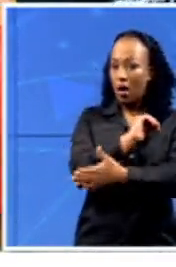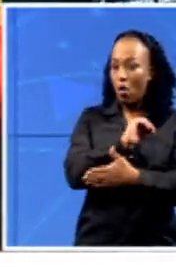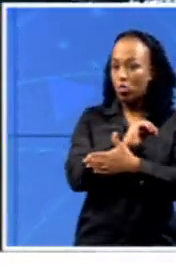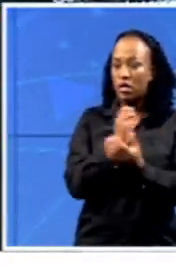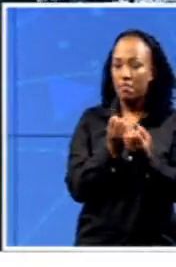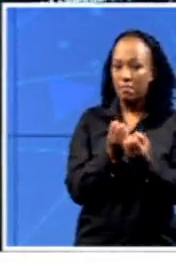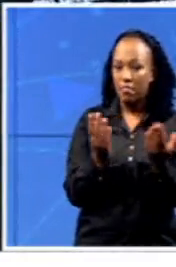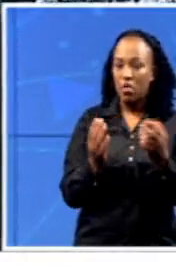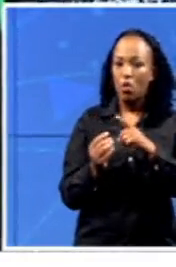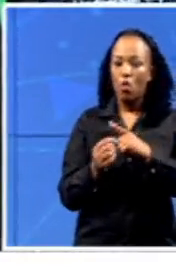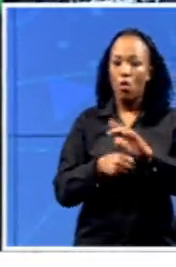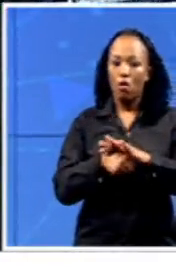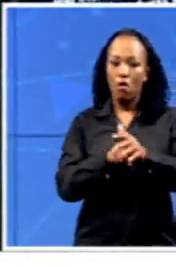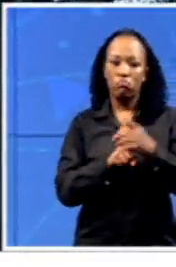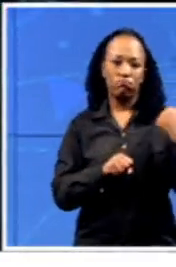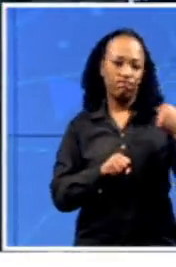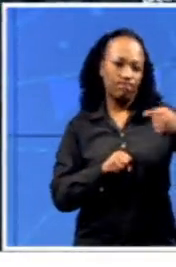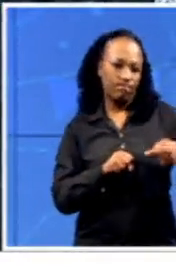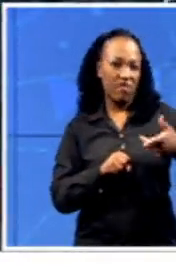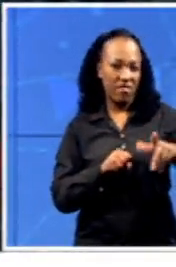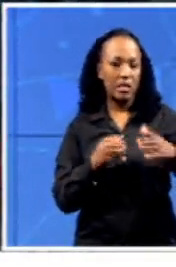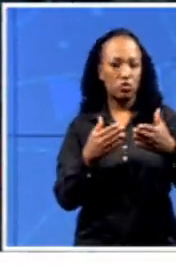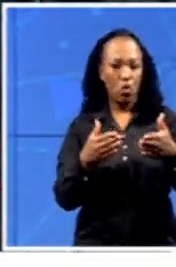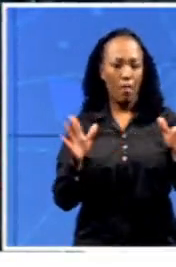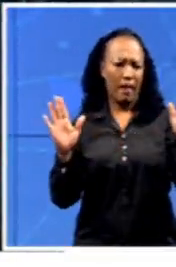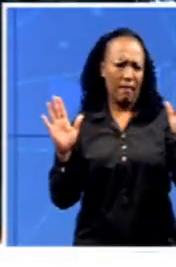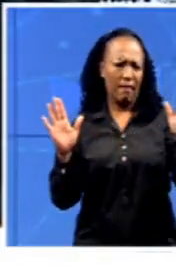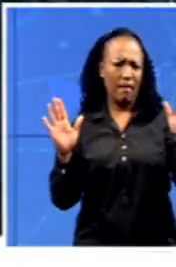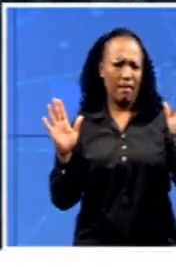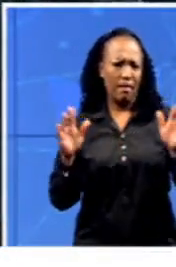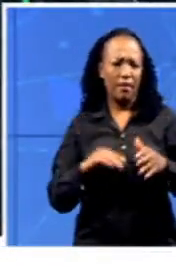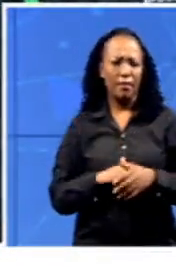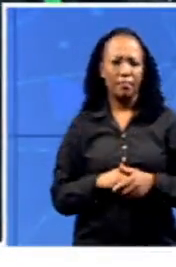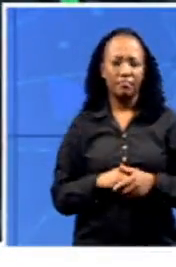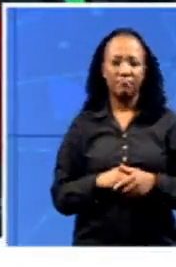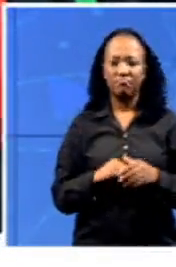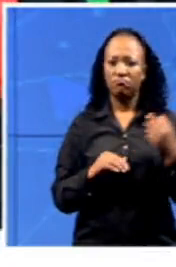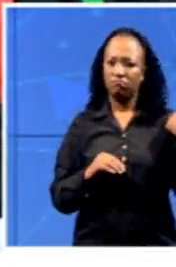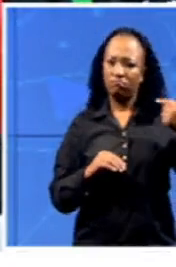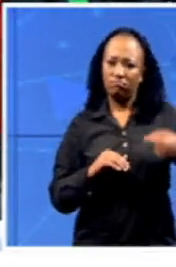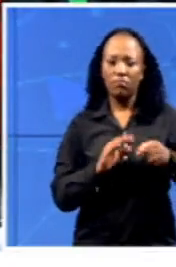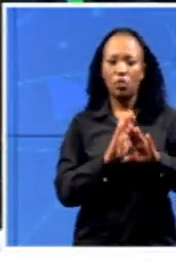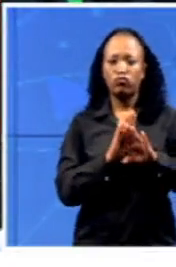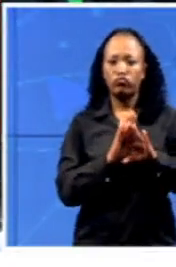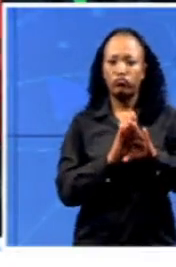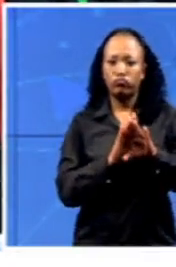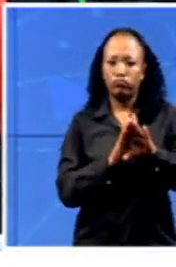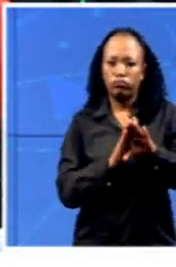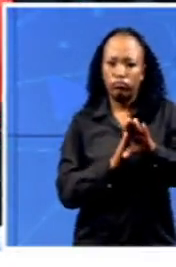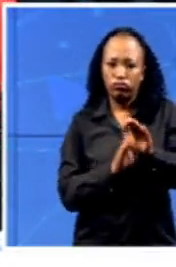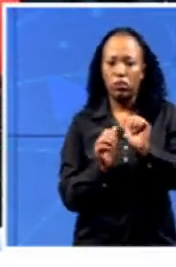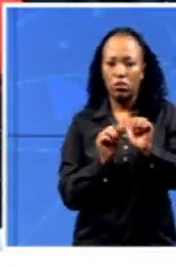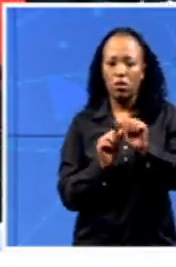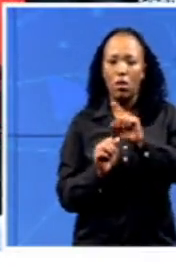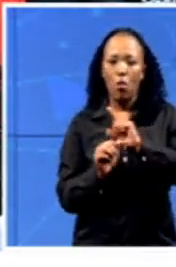after the pandemic has eased down. The recovery has been really good. I mean, obviously we were